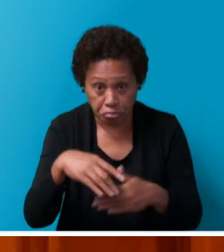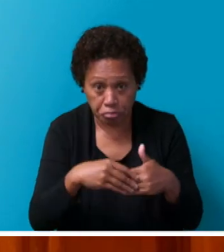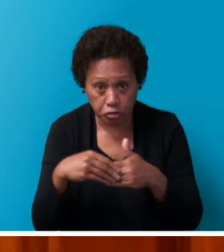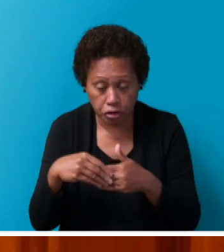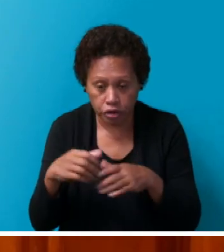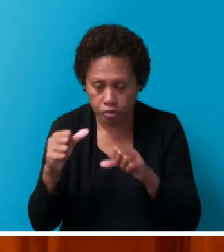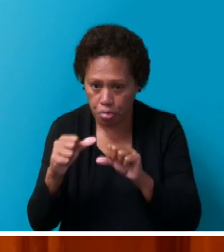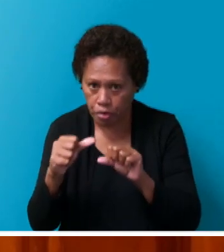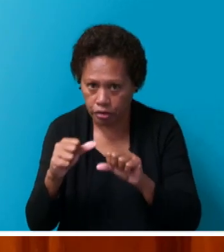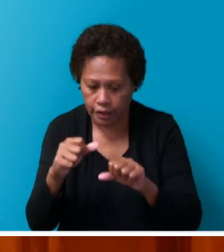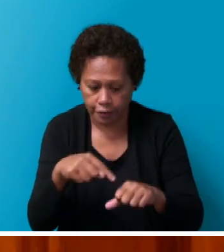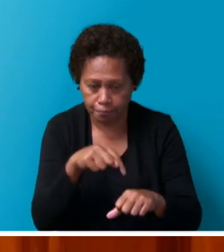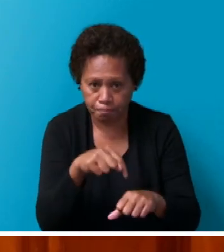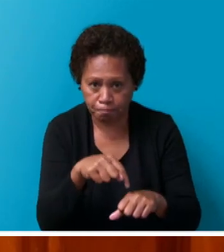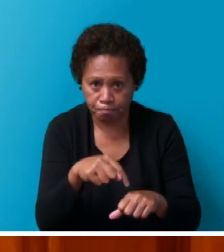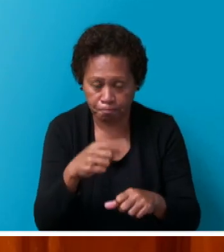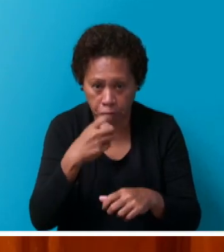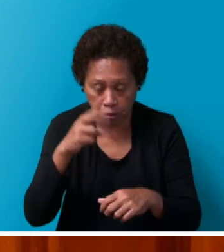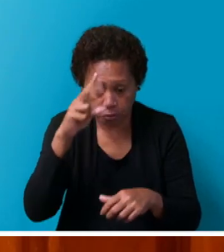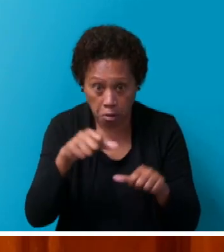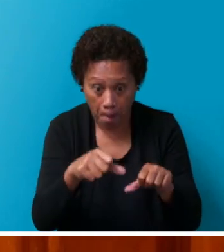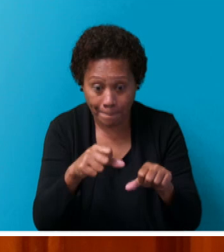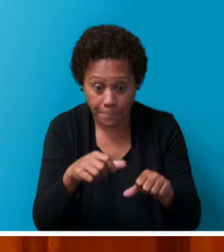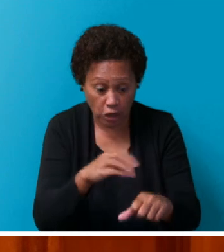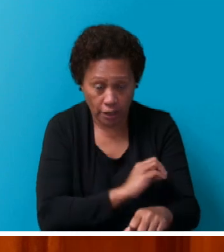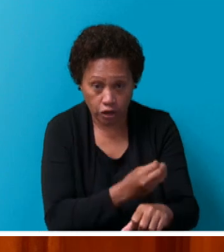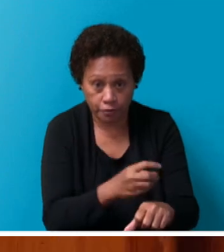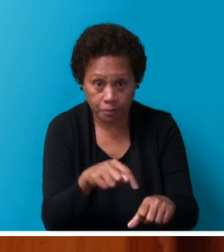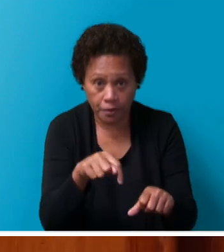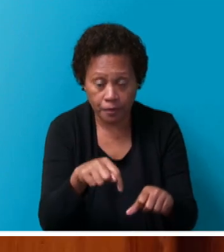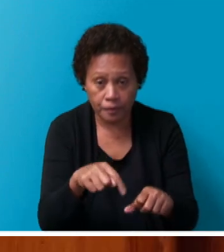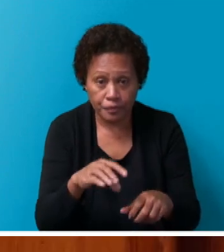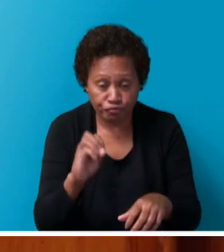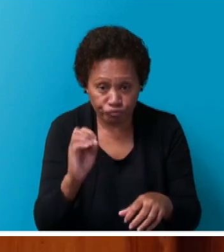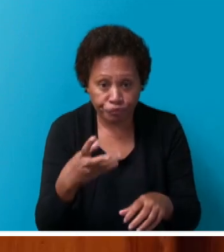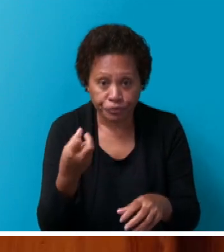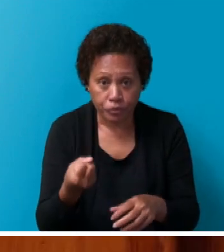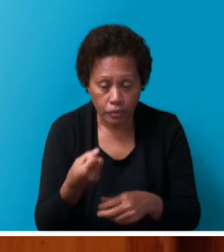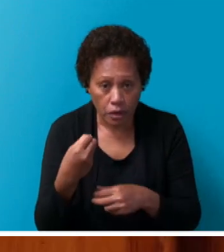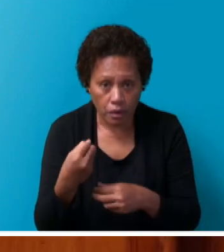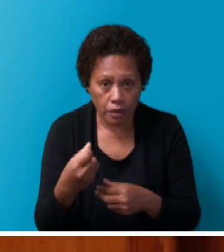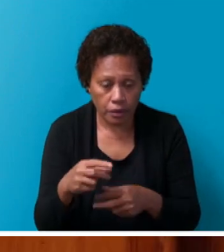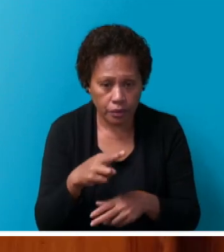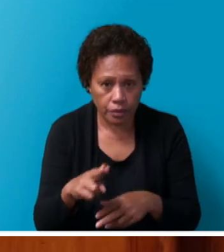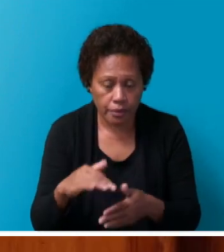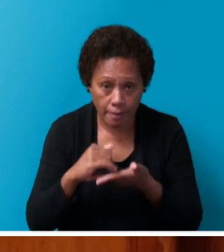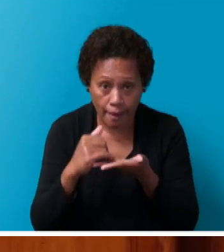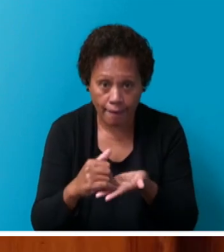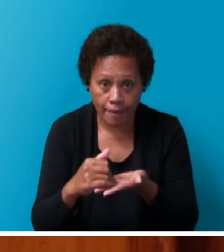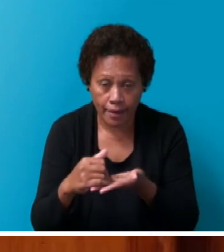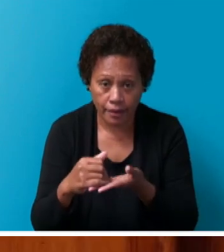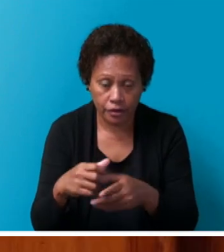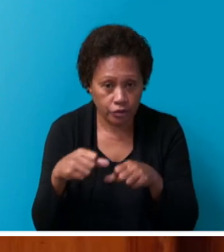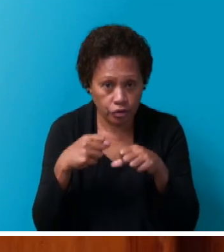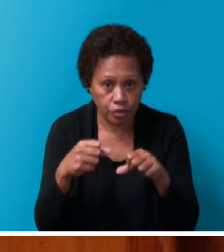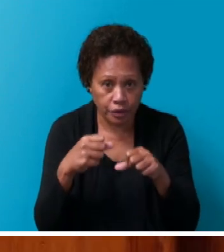ocean spaces. We must, therefore, as a government, provide our indigenous people and local communities with the requisite support to